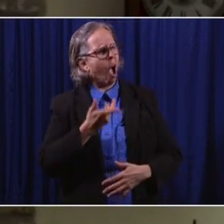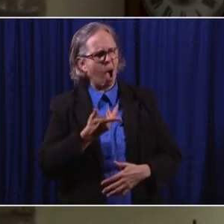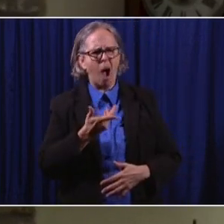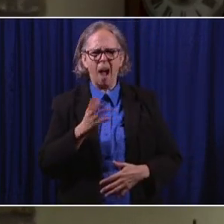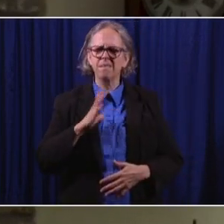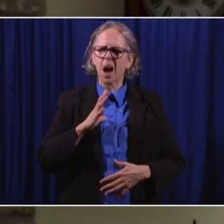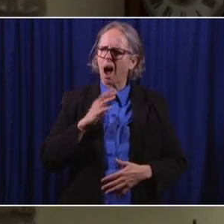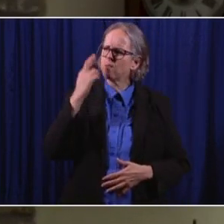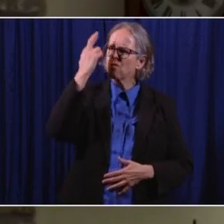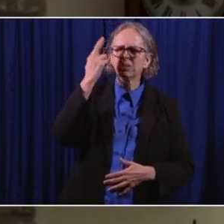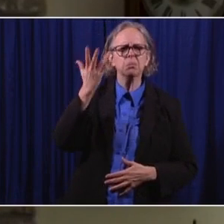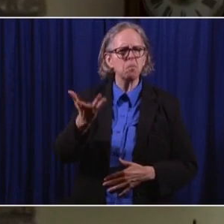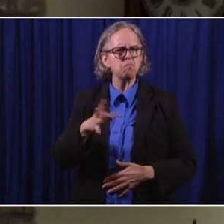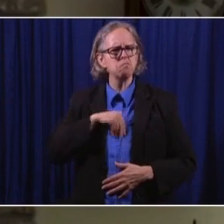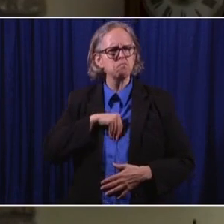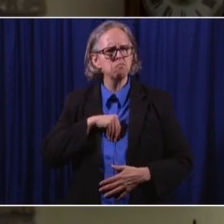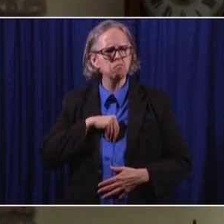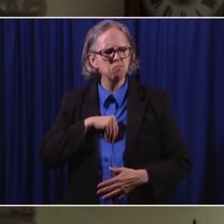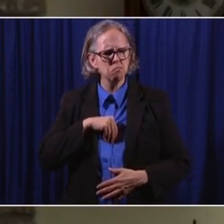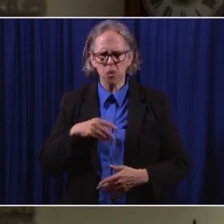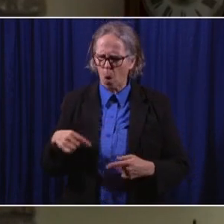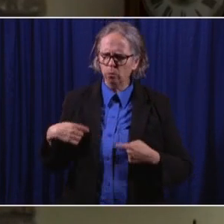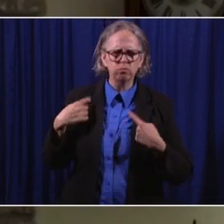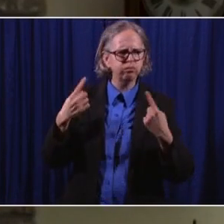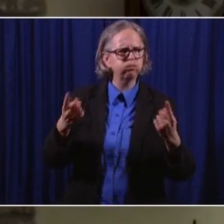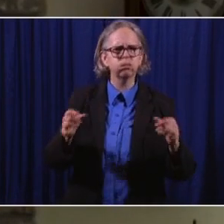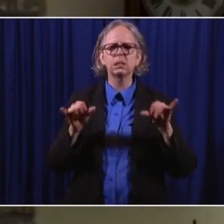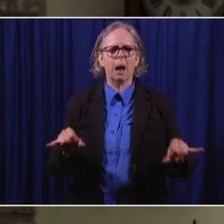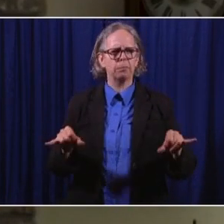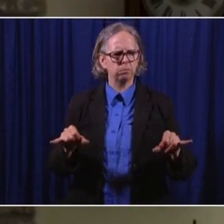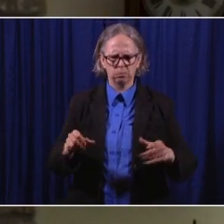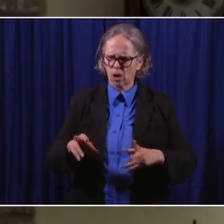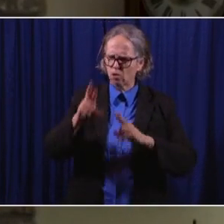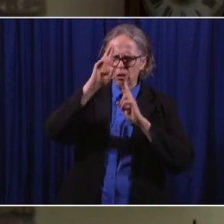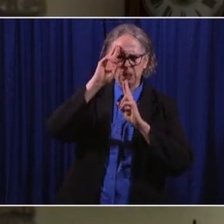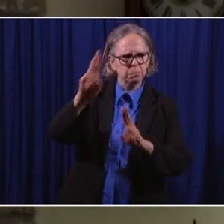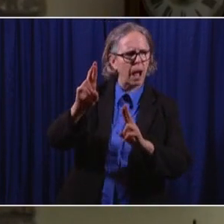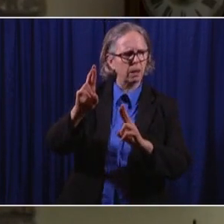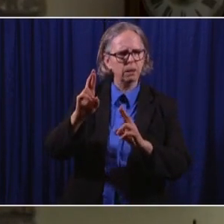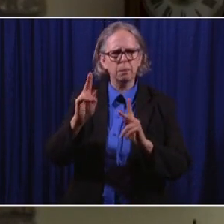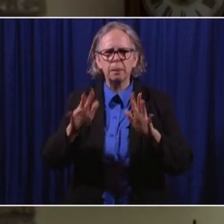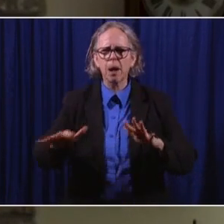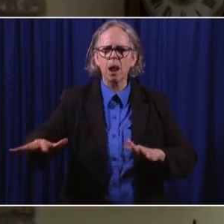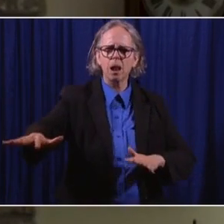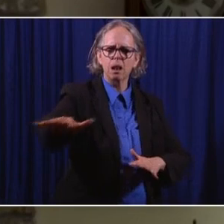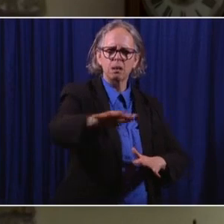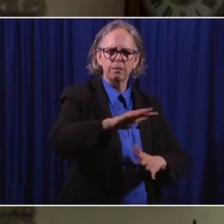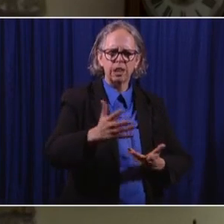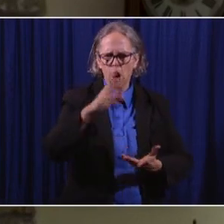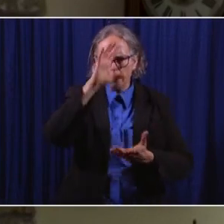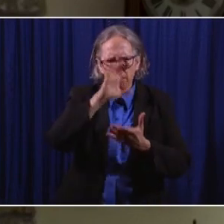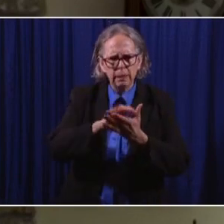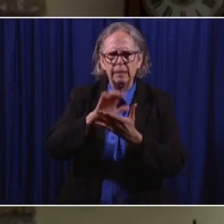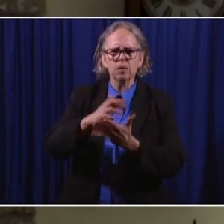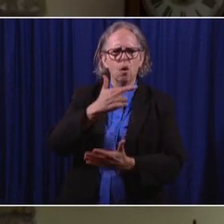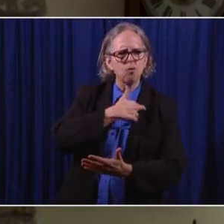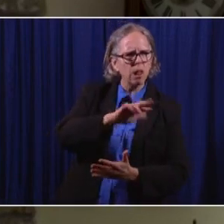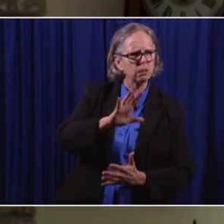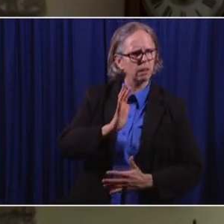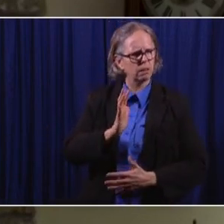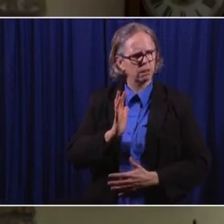this, we have tried to, be very respectful of people's religion. We never closed the churches.